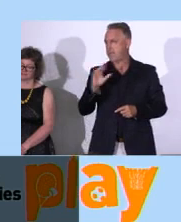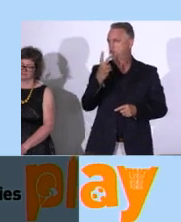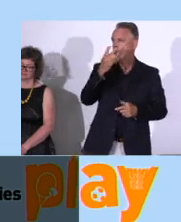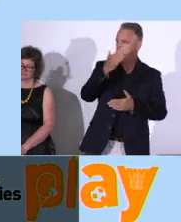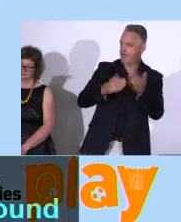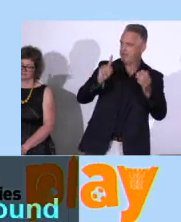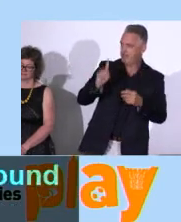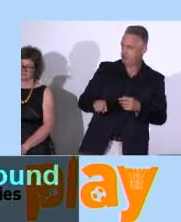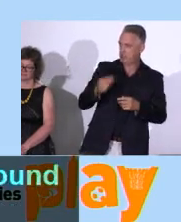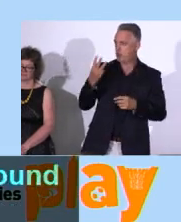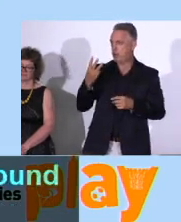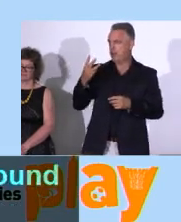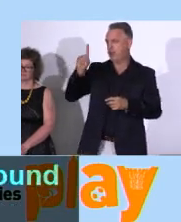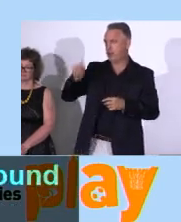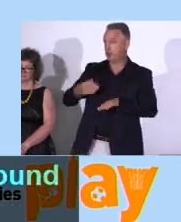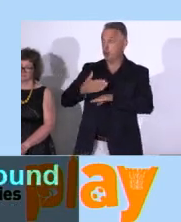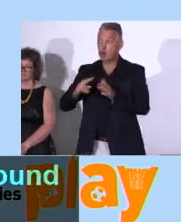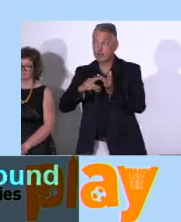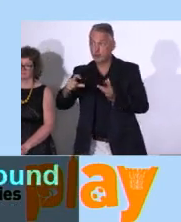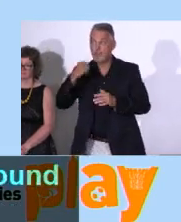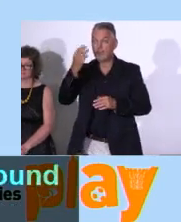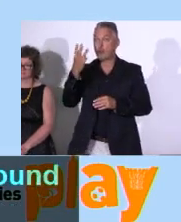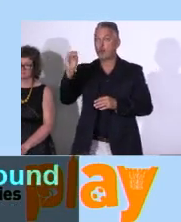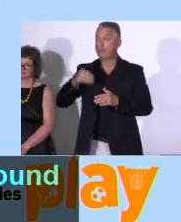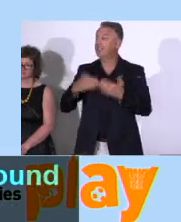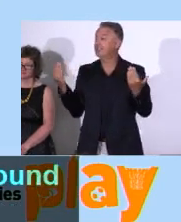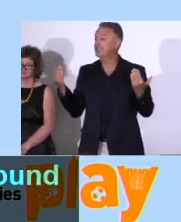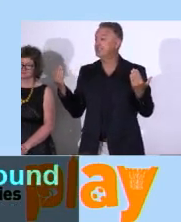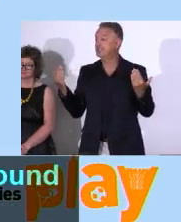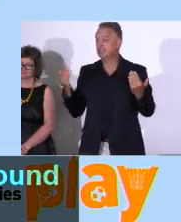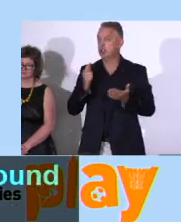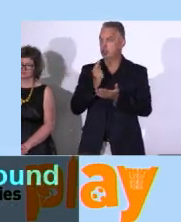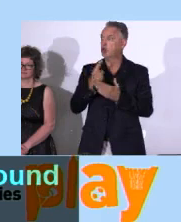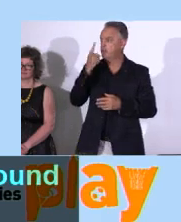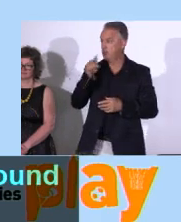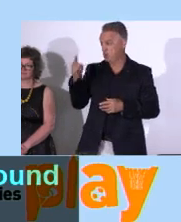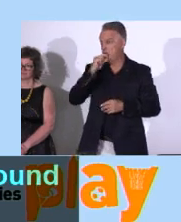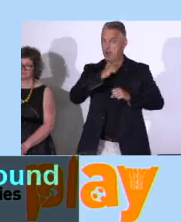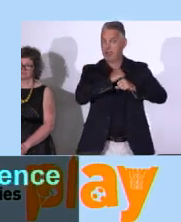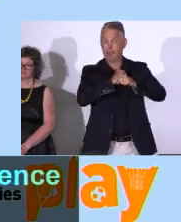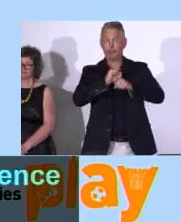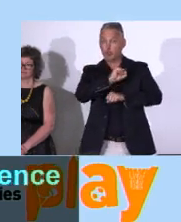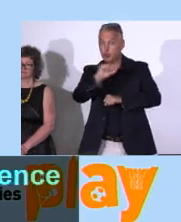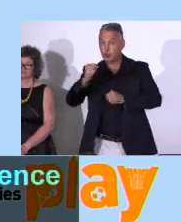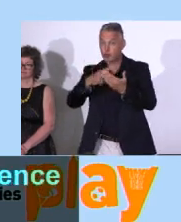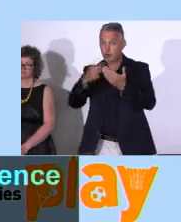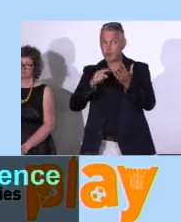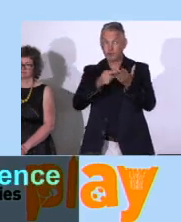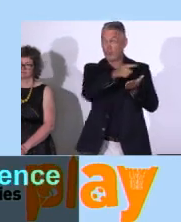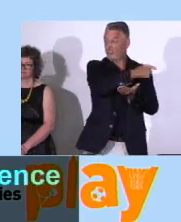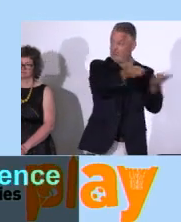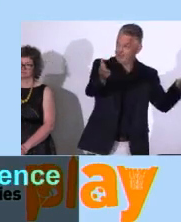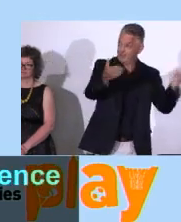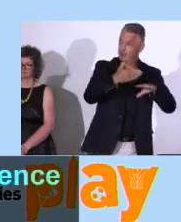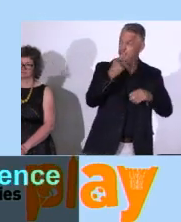3,000 Victorians every 30 days new to the site. So that's a huge audience that you can advertise and promote your programs to, and